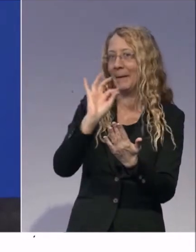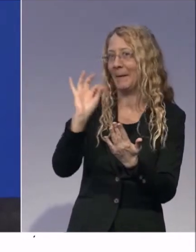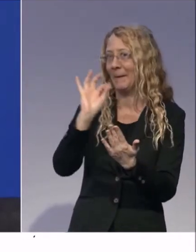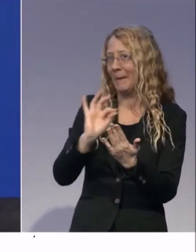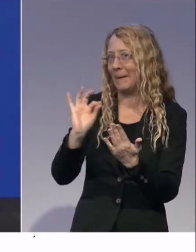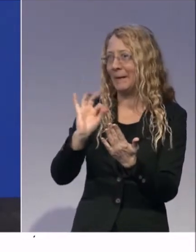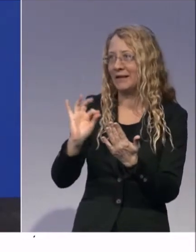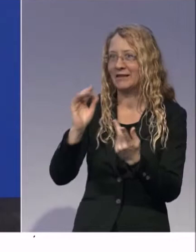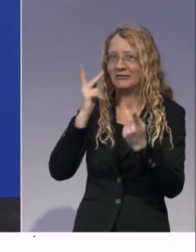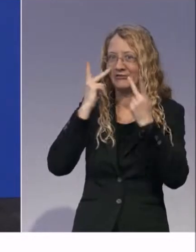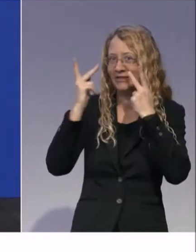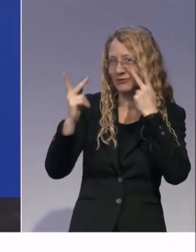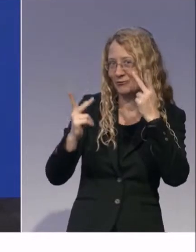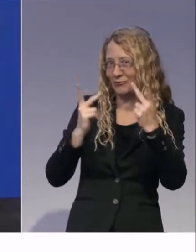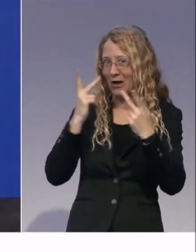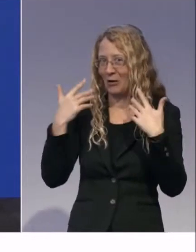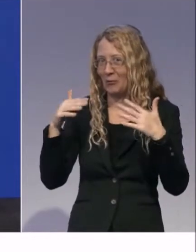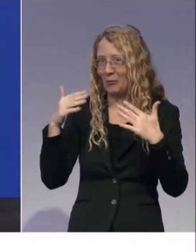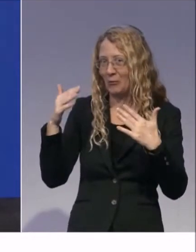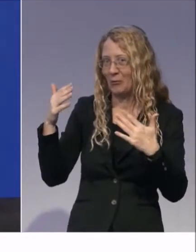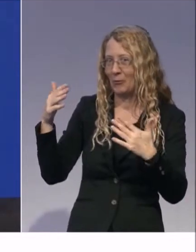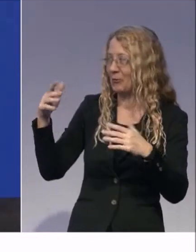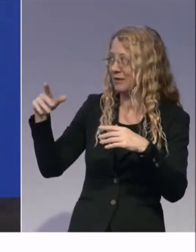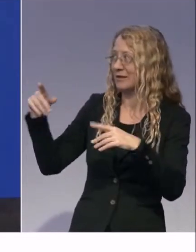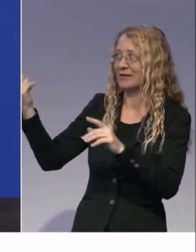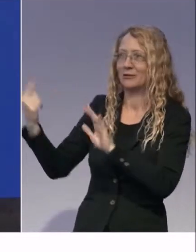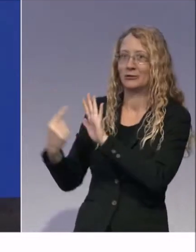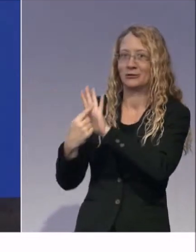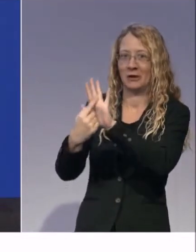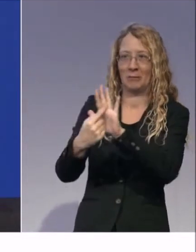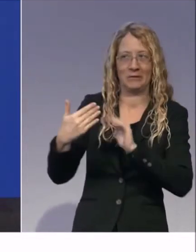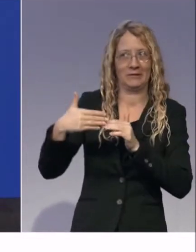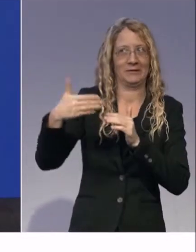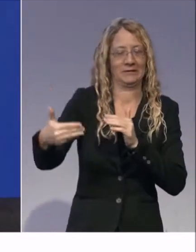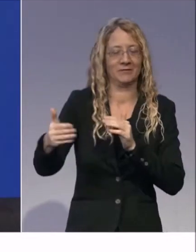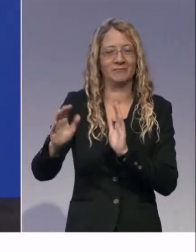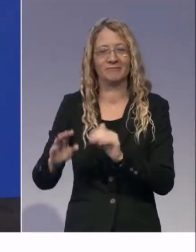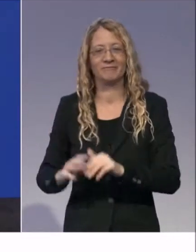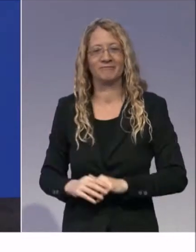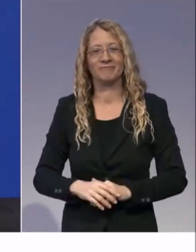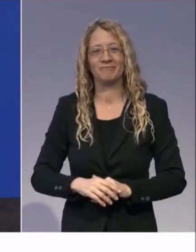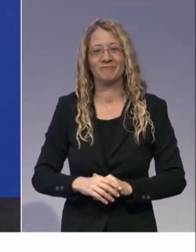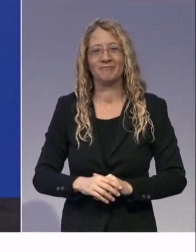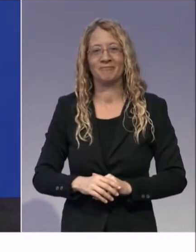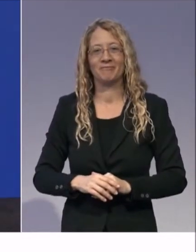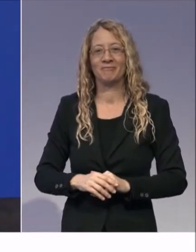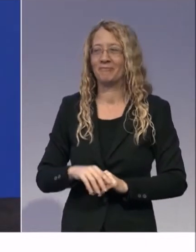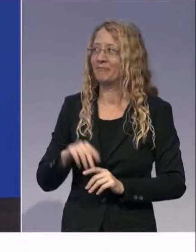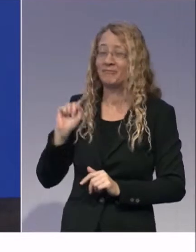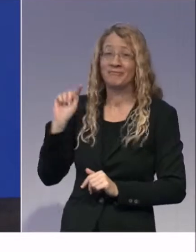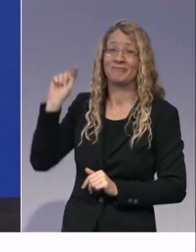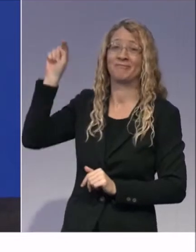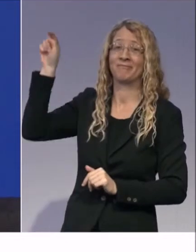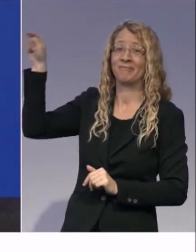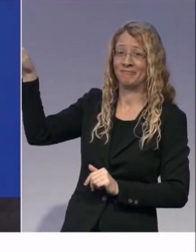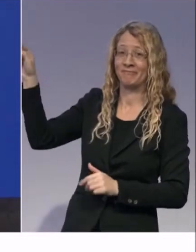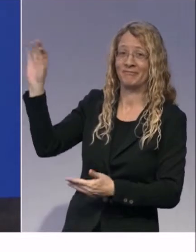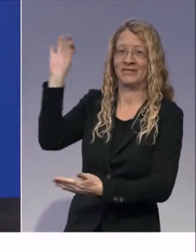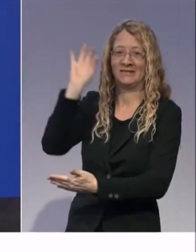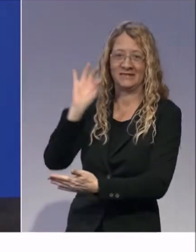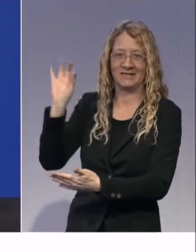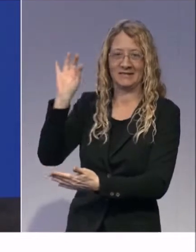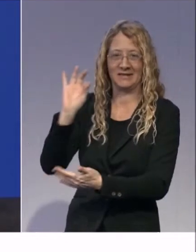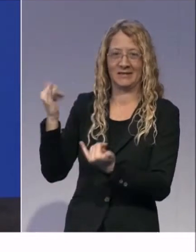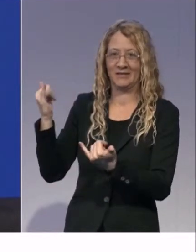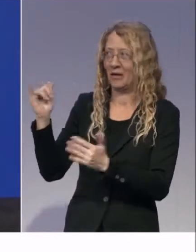we are discussing here. So if you want to see more, she's working on my right-hand side. She will stay there, and also her graphics will stay